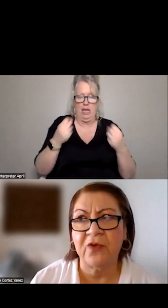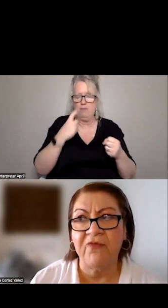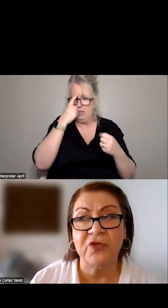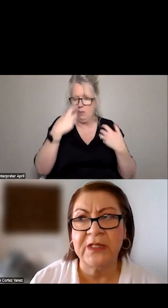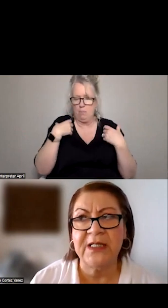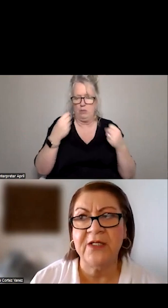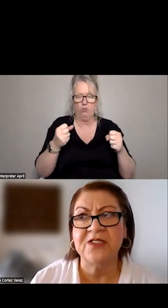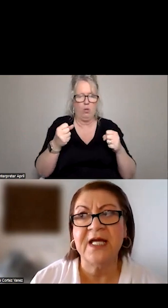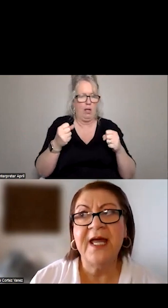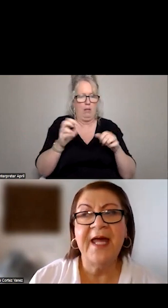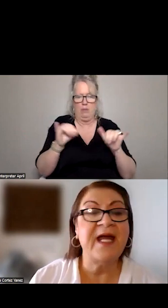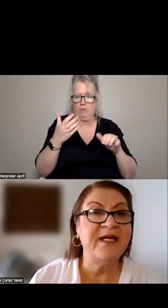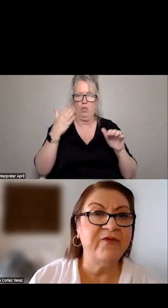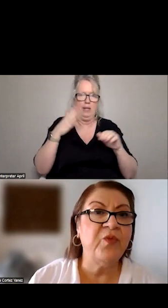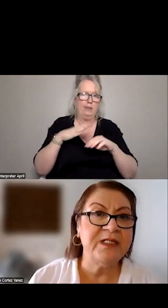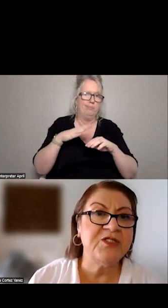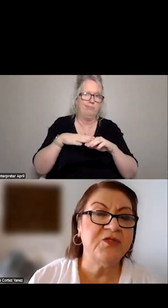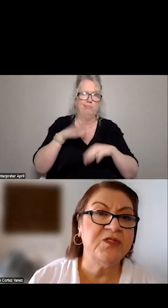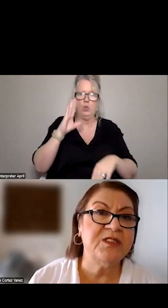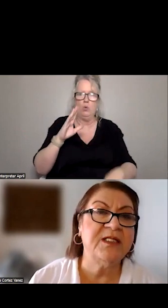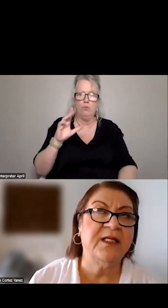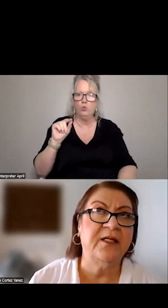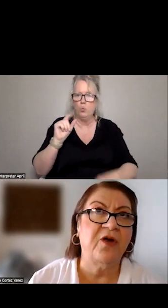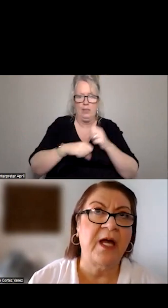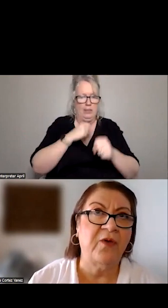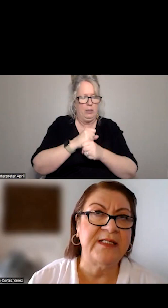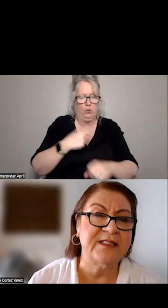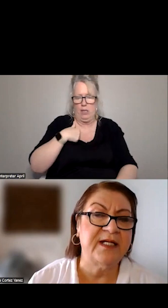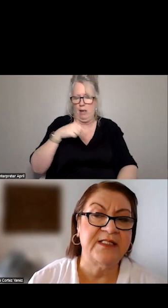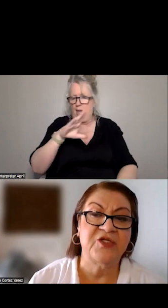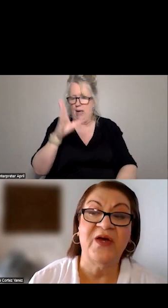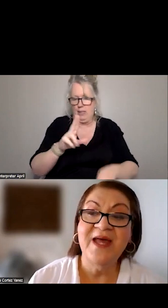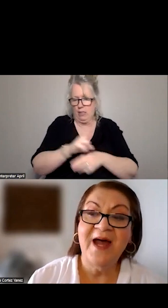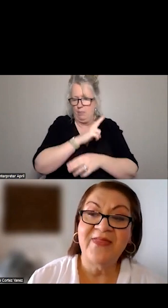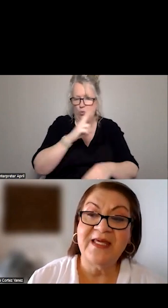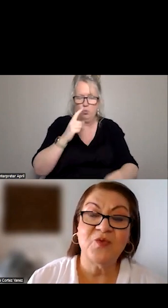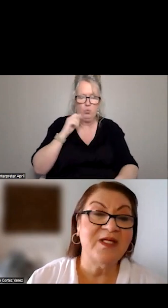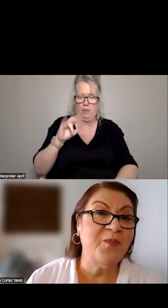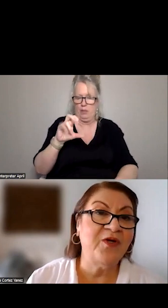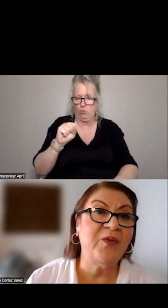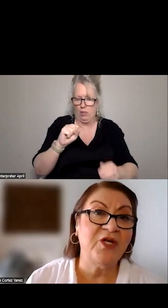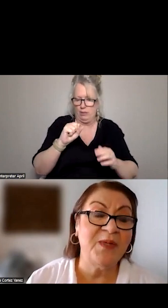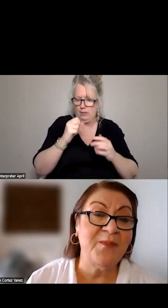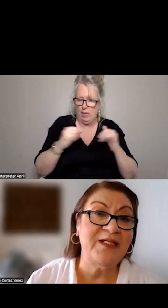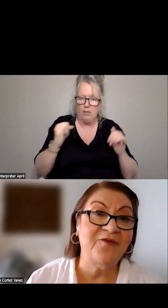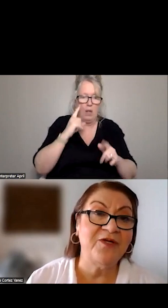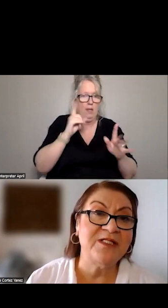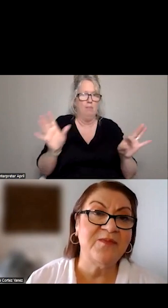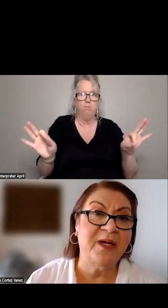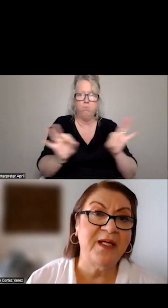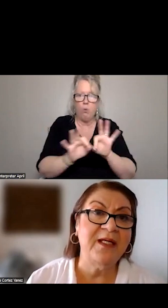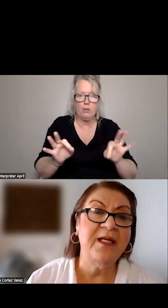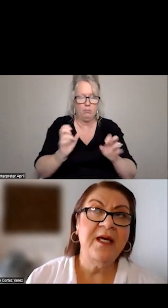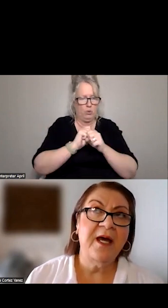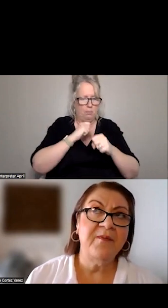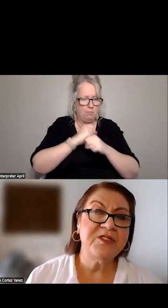for about over 20 years, and I never once used the crisis line. So I think it's really important. It could have made a big difference